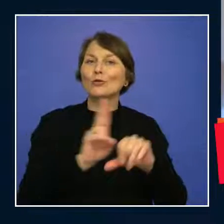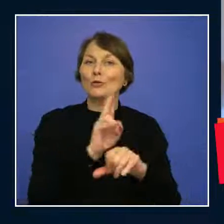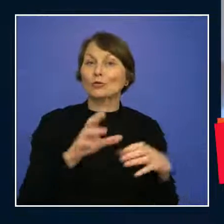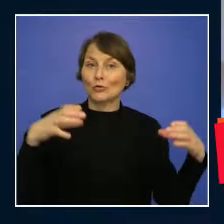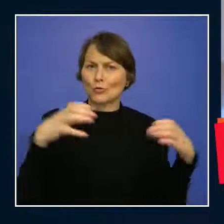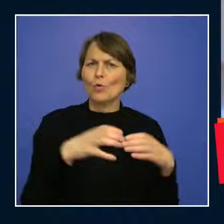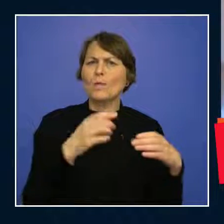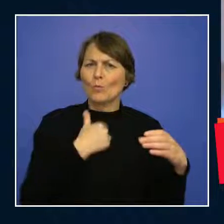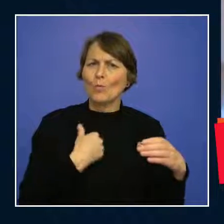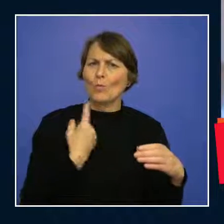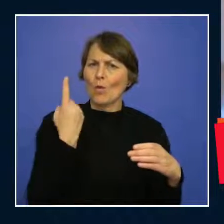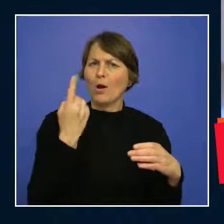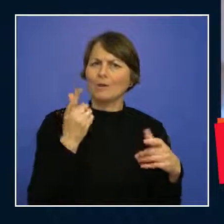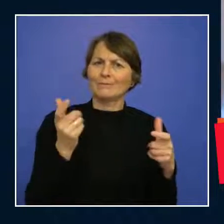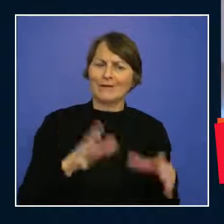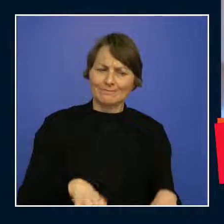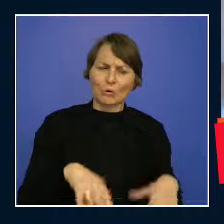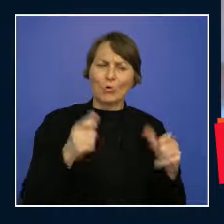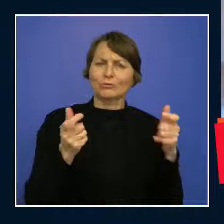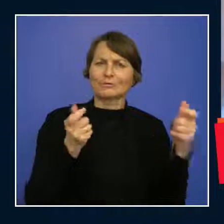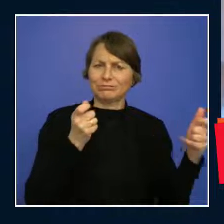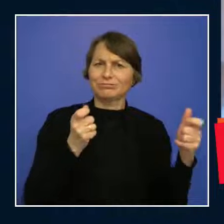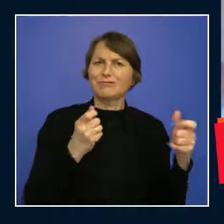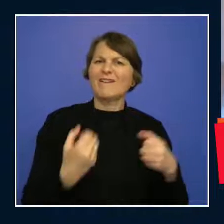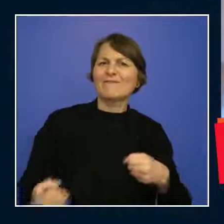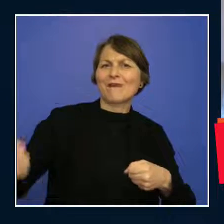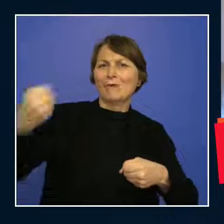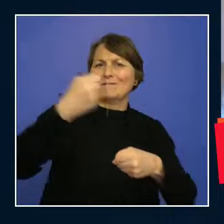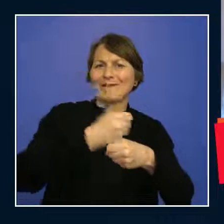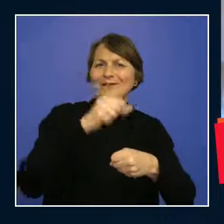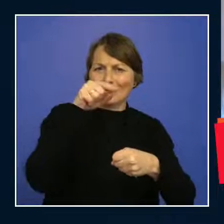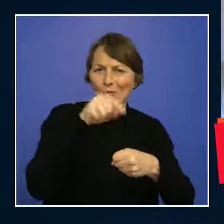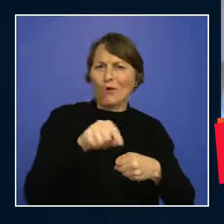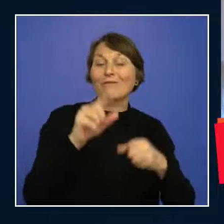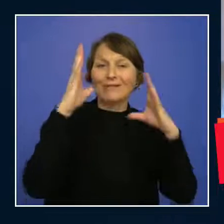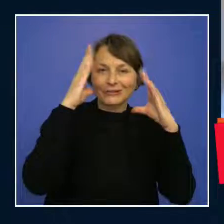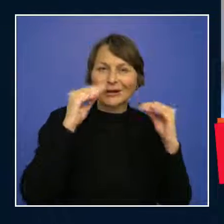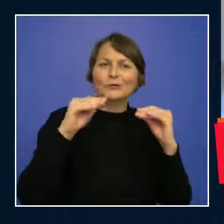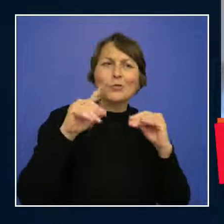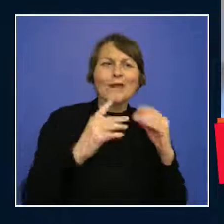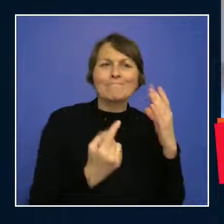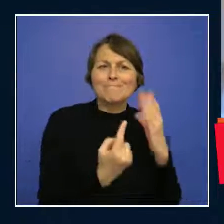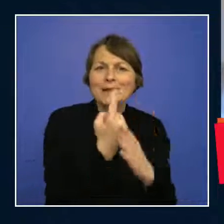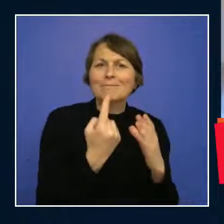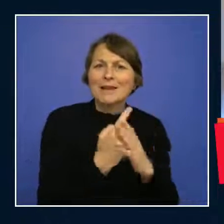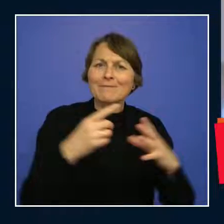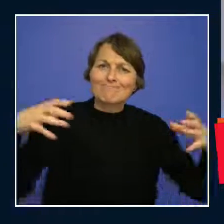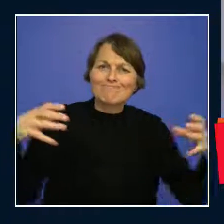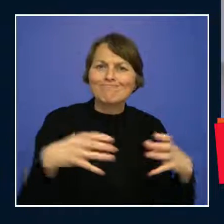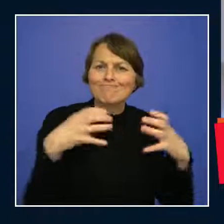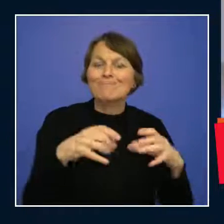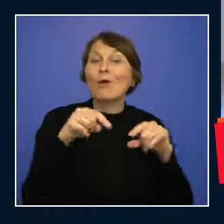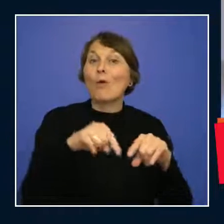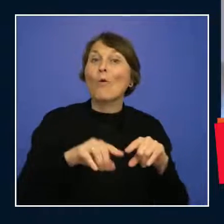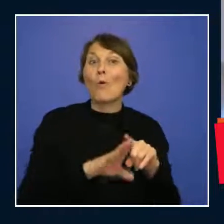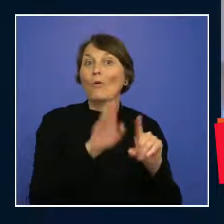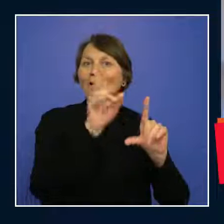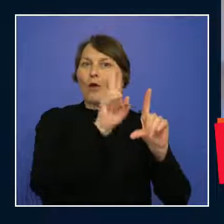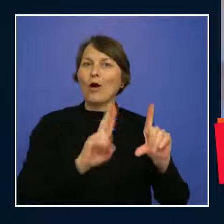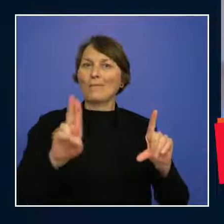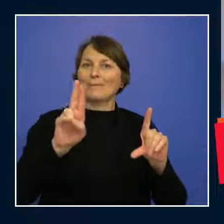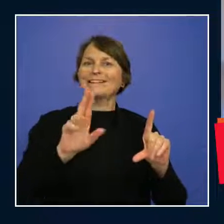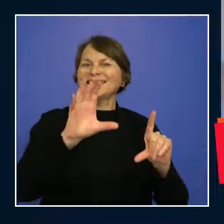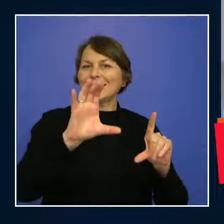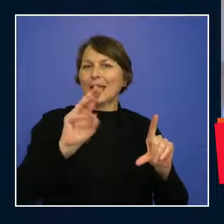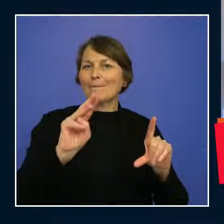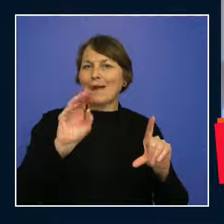Umbraco User Group Foundation. We organize meetups and events around Umbraco and subjects related to the Umbraco content management system.